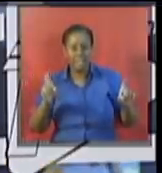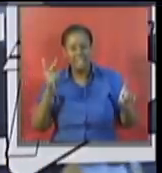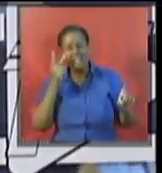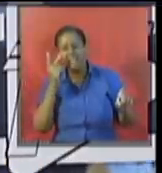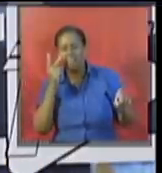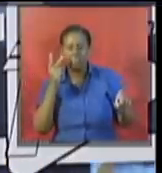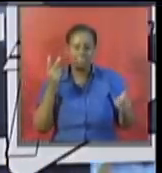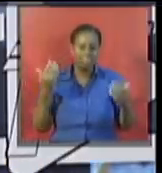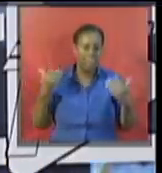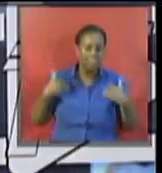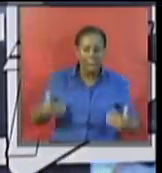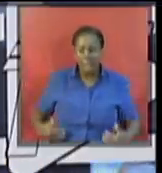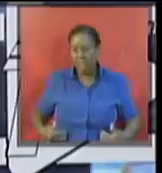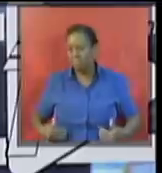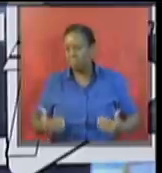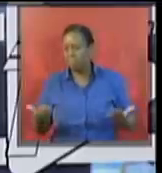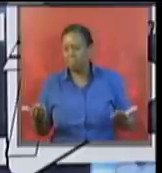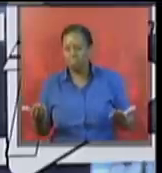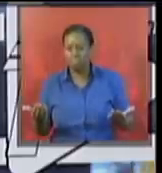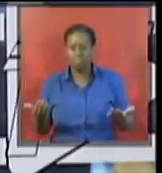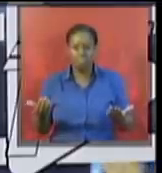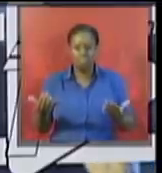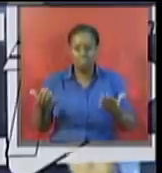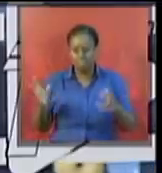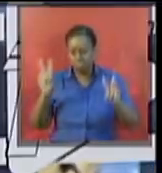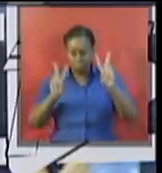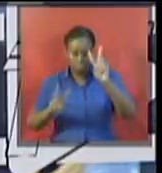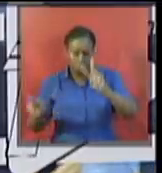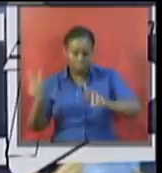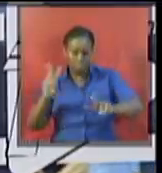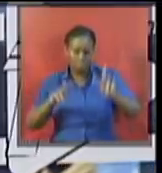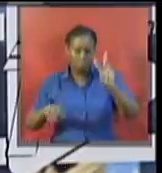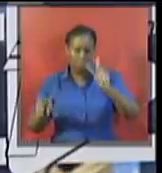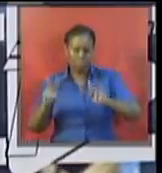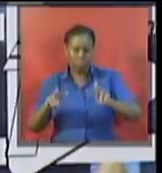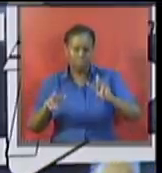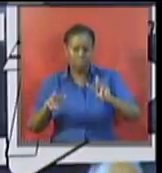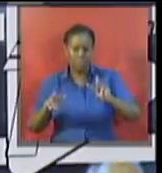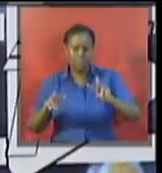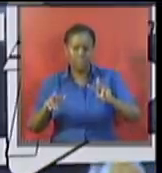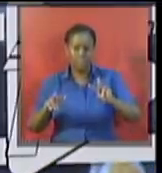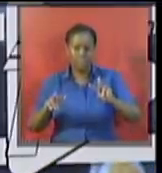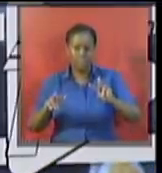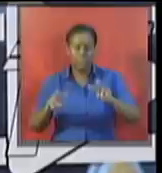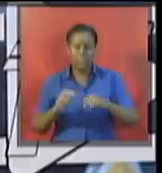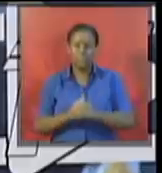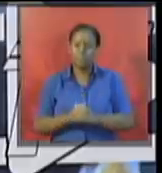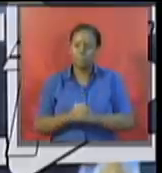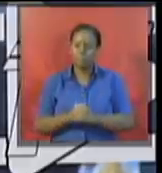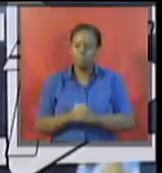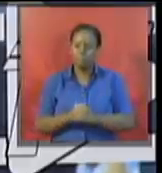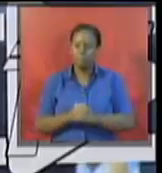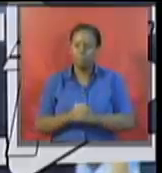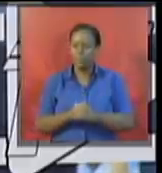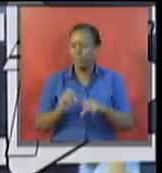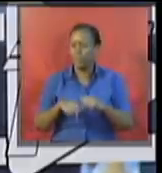there may be. Anything that's out of sorts will be addressed by all of the standard medical means. And that's what we mean by supportive